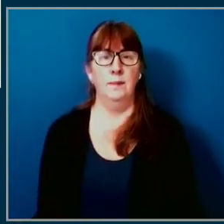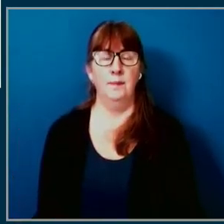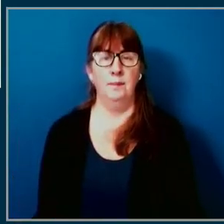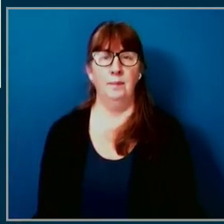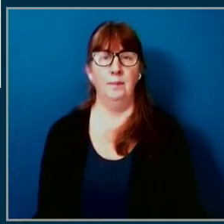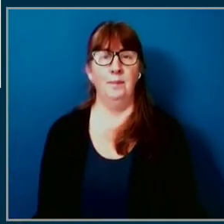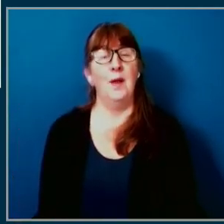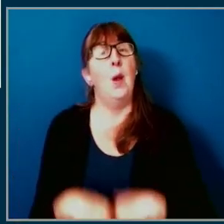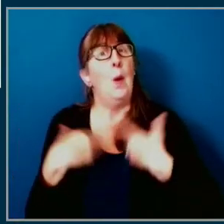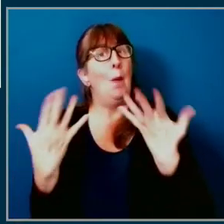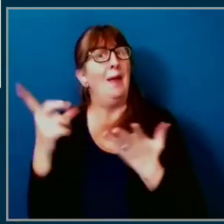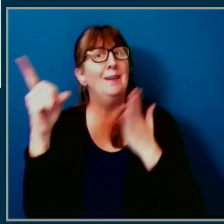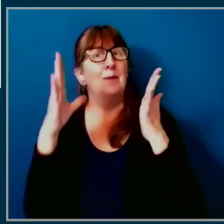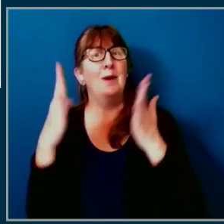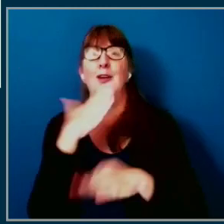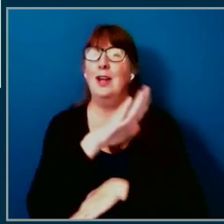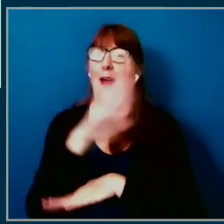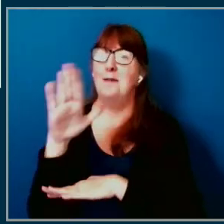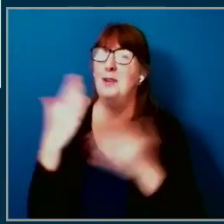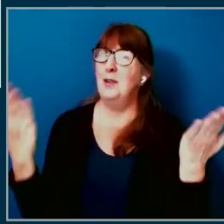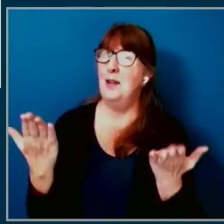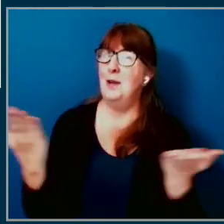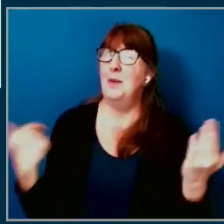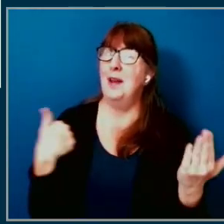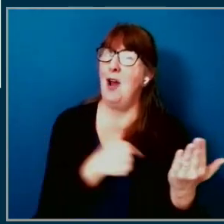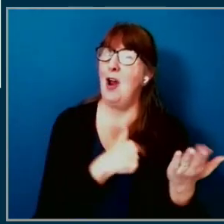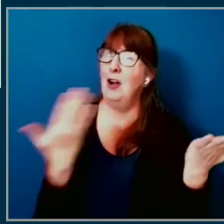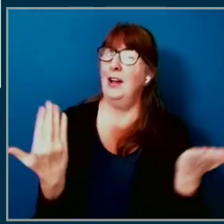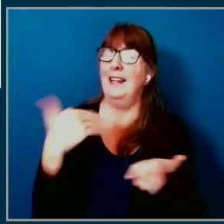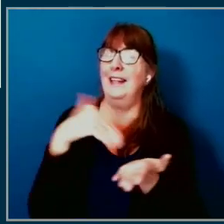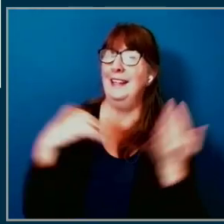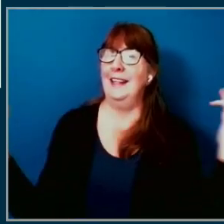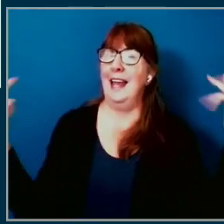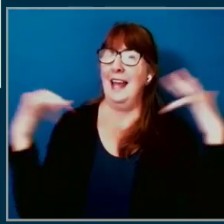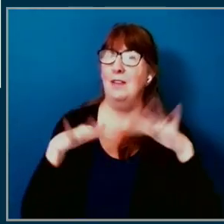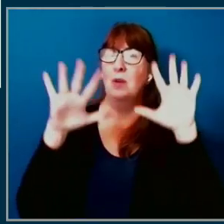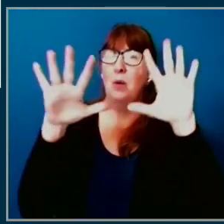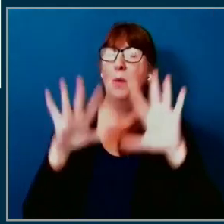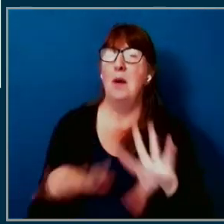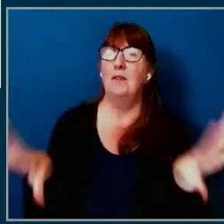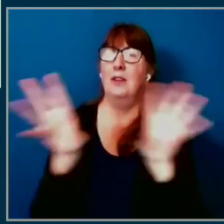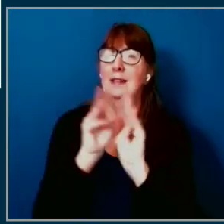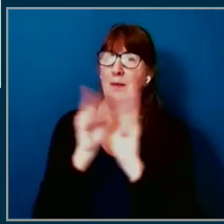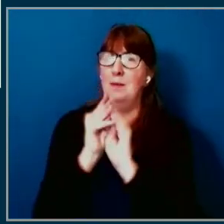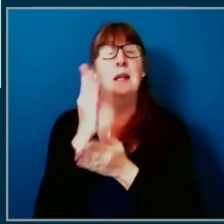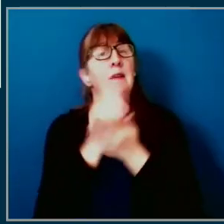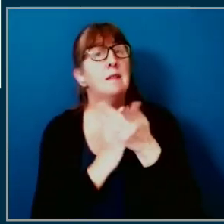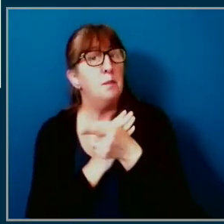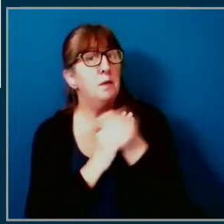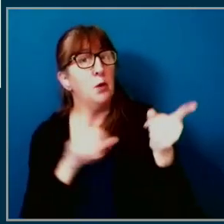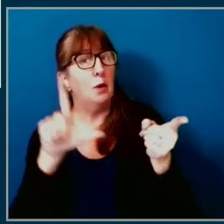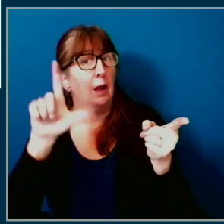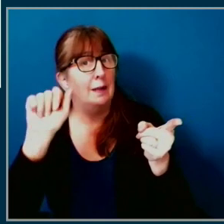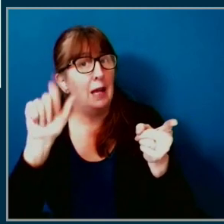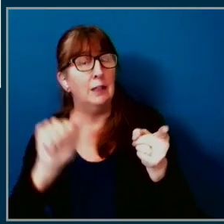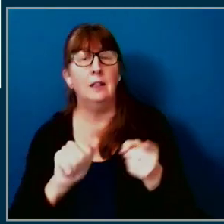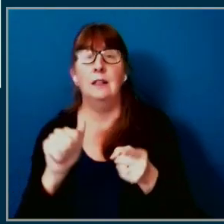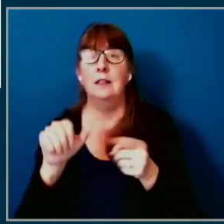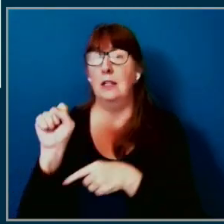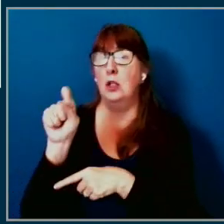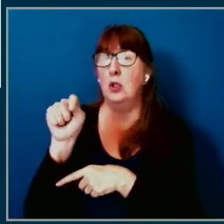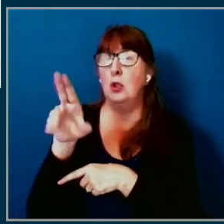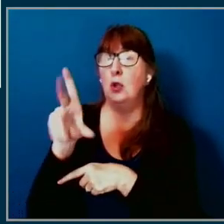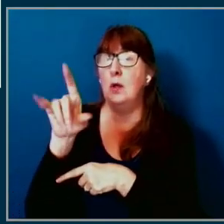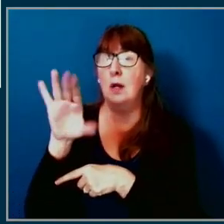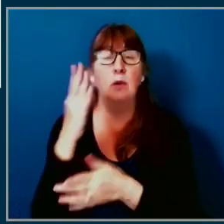Well, Democrats, good afternoon. Here we are again, gathered in this wonderful assembly. Some of you are in LA, in the studio, and some of you are